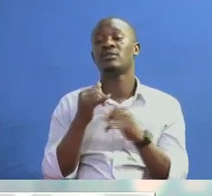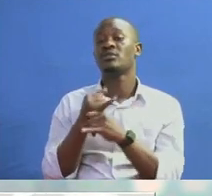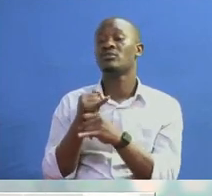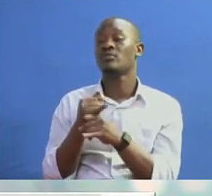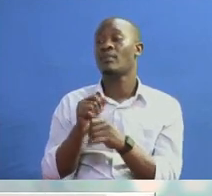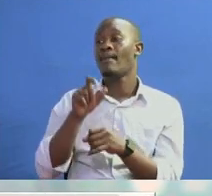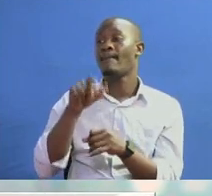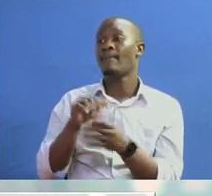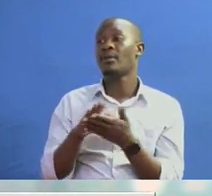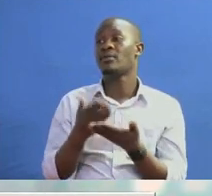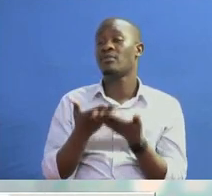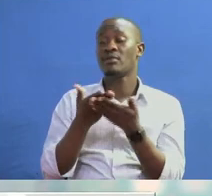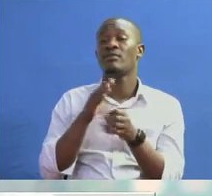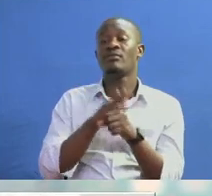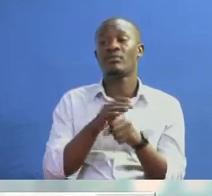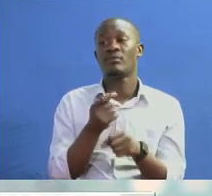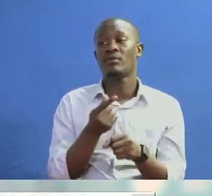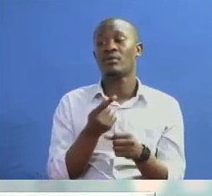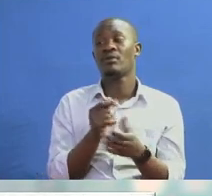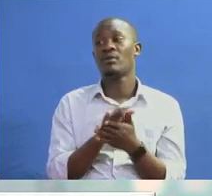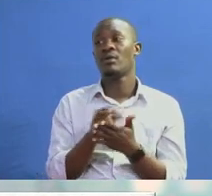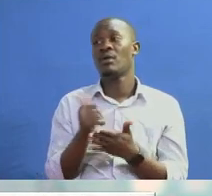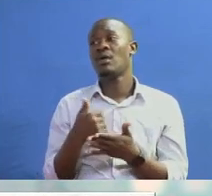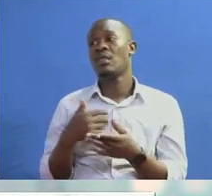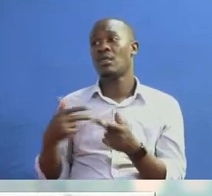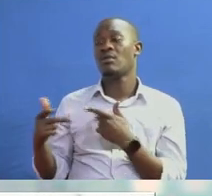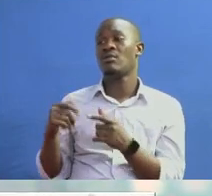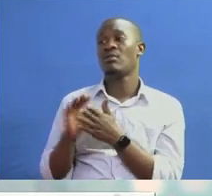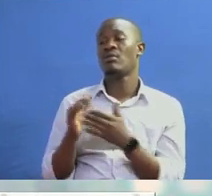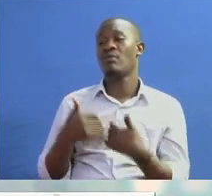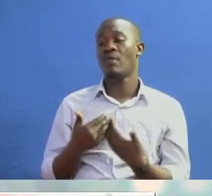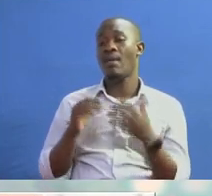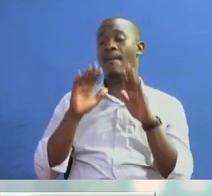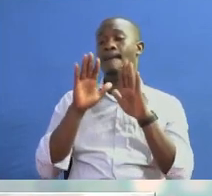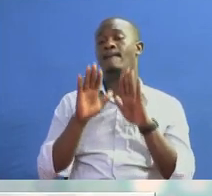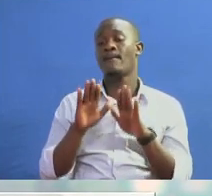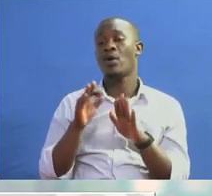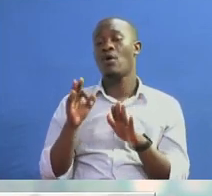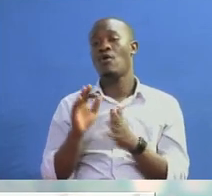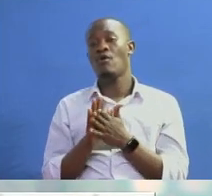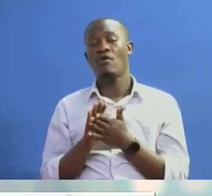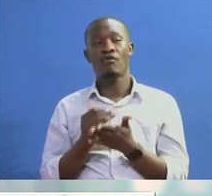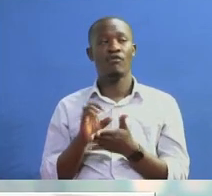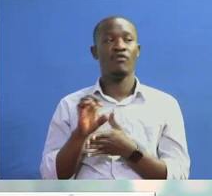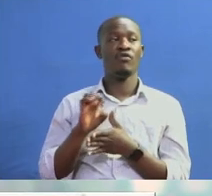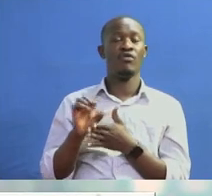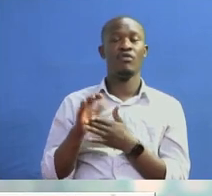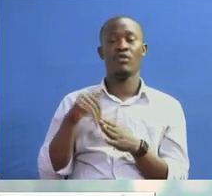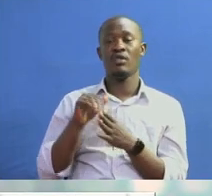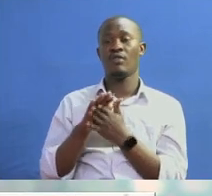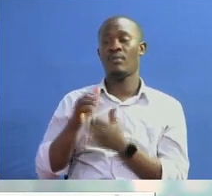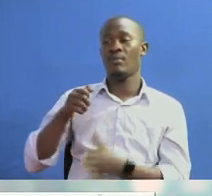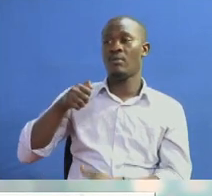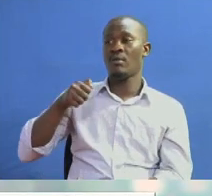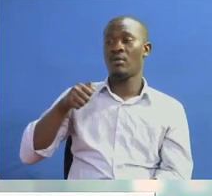youth should be allocated more money. And the other concern is like the priority of events. In the budget,